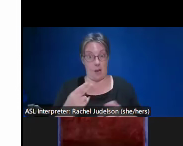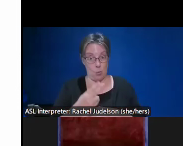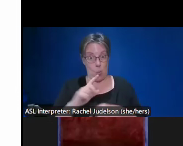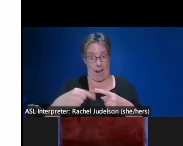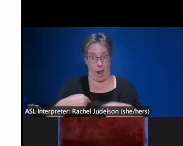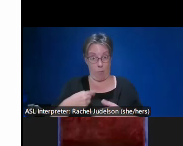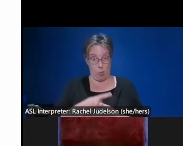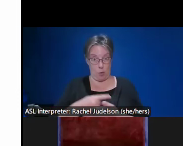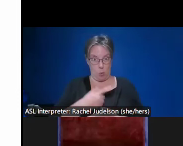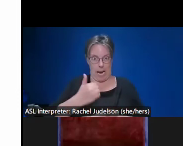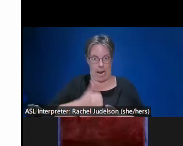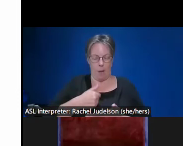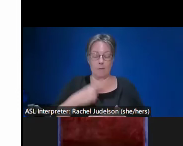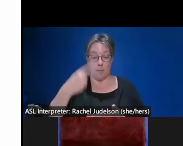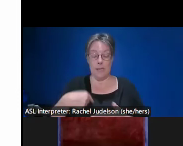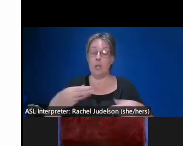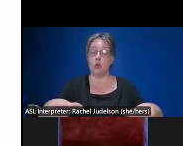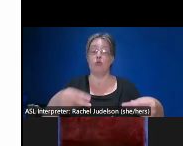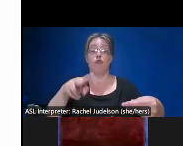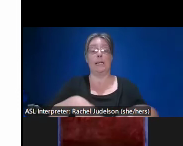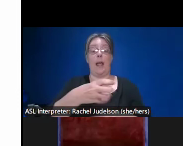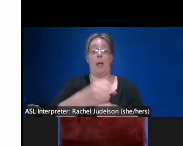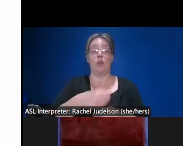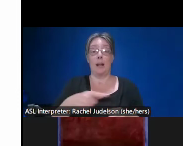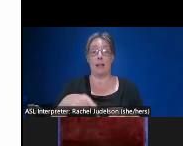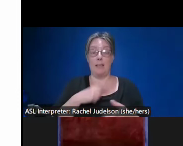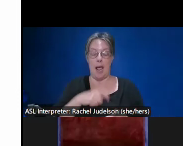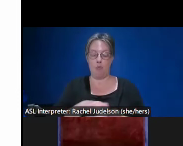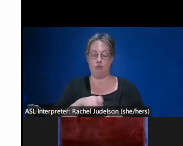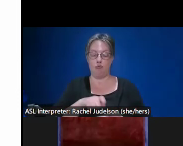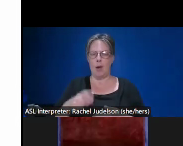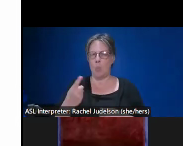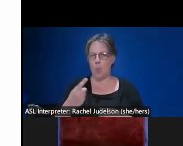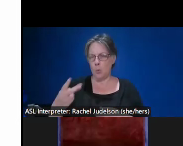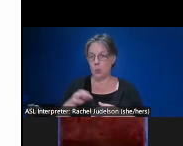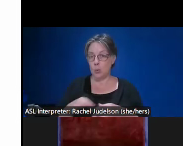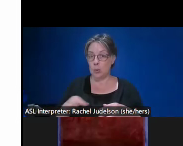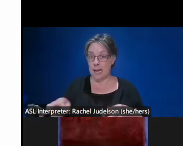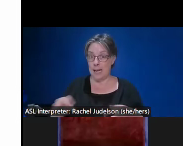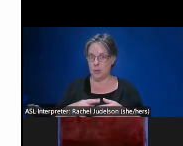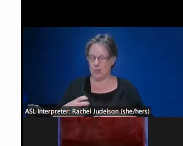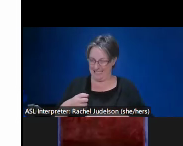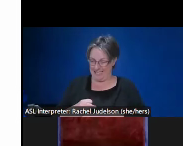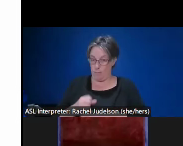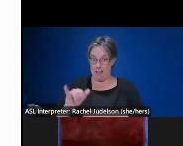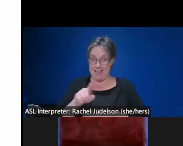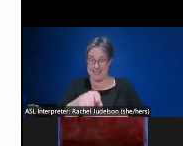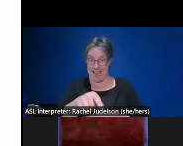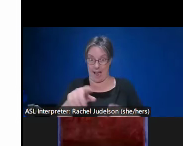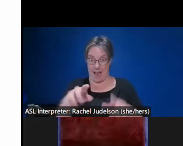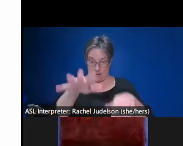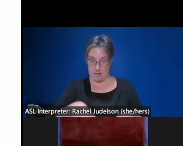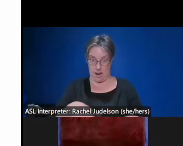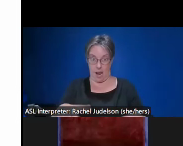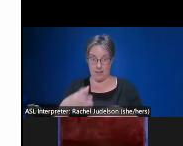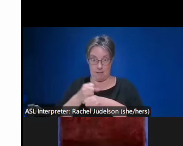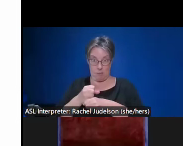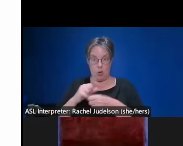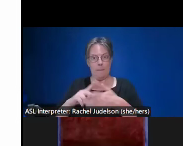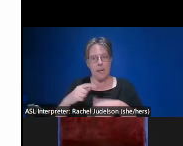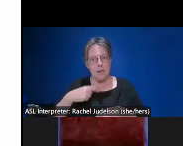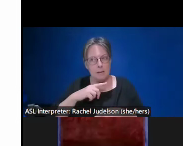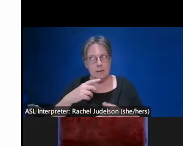reviewing to do that because it forces me to make sure that I've actually understood the abstract properly. Reading